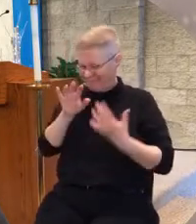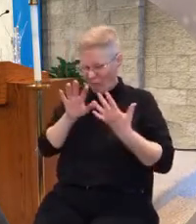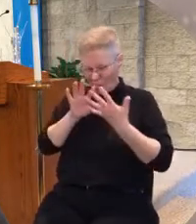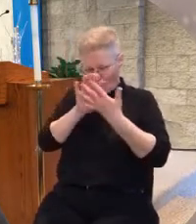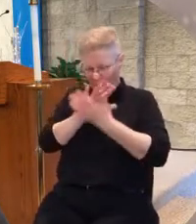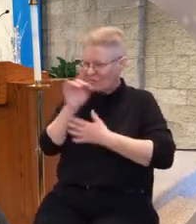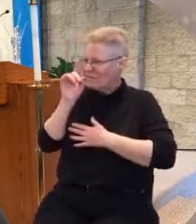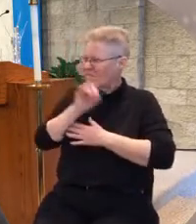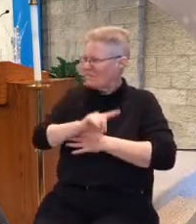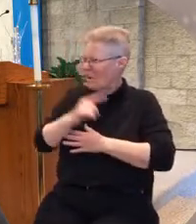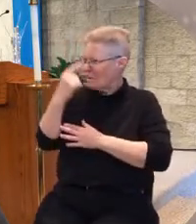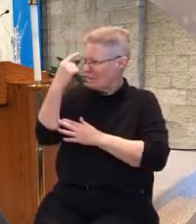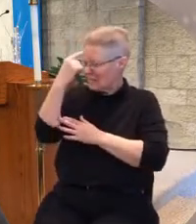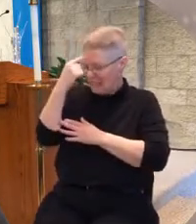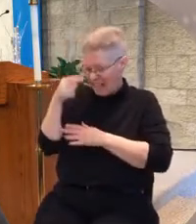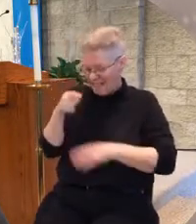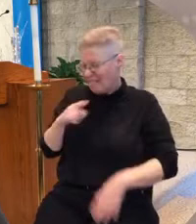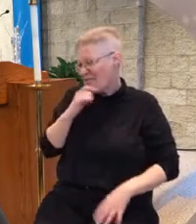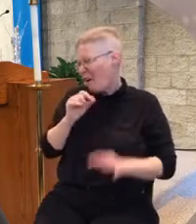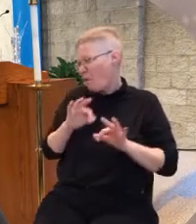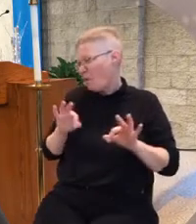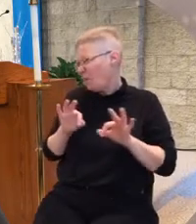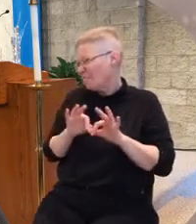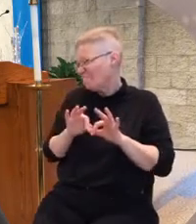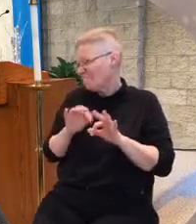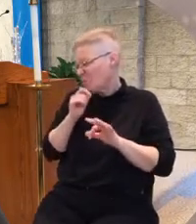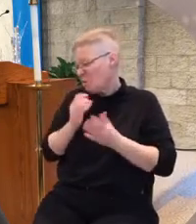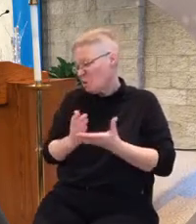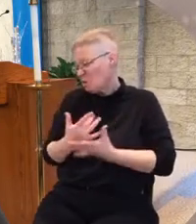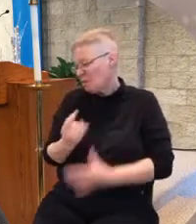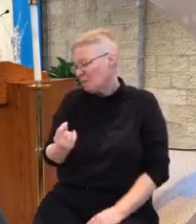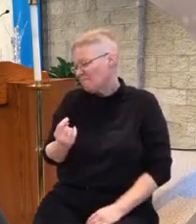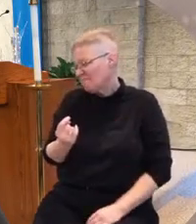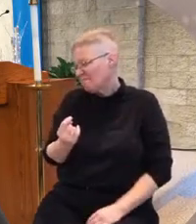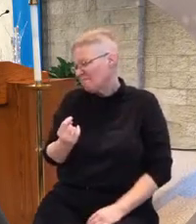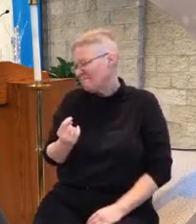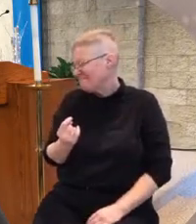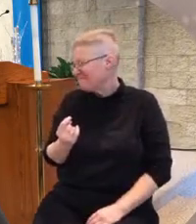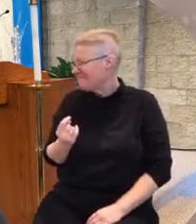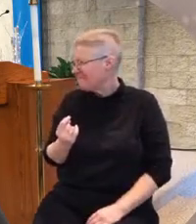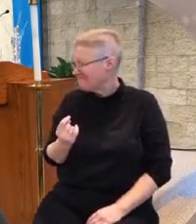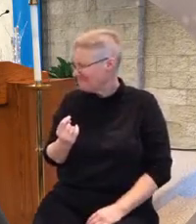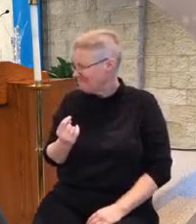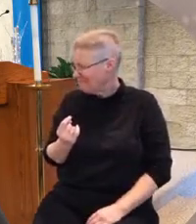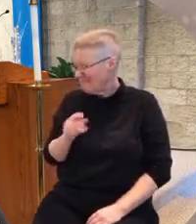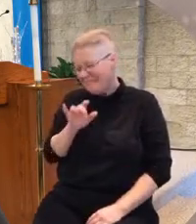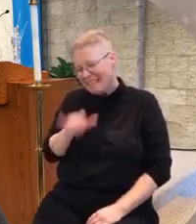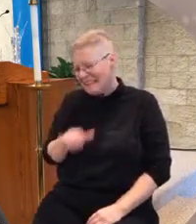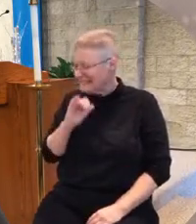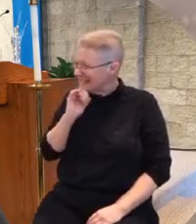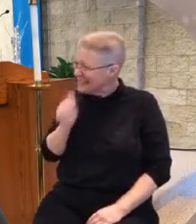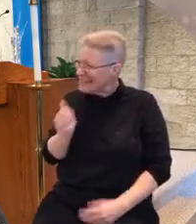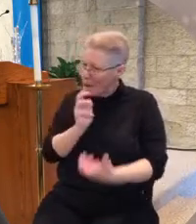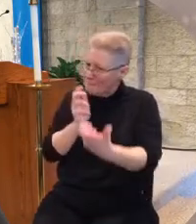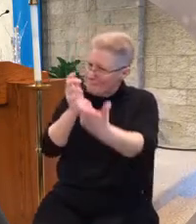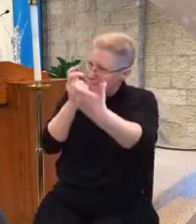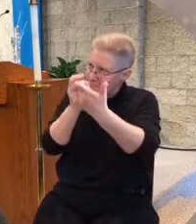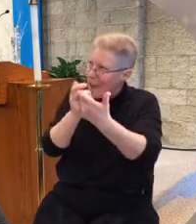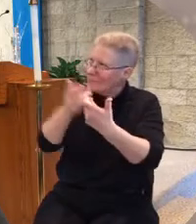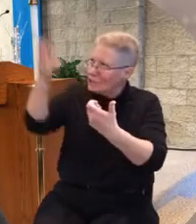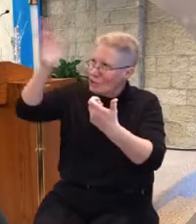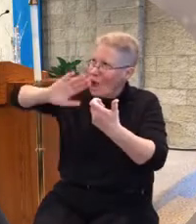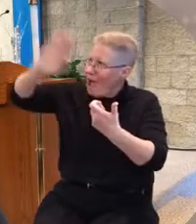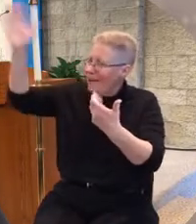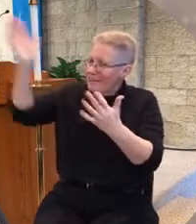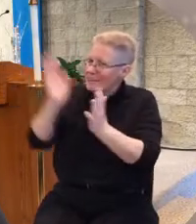enough, not worthy, and undeserving. And it's not a vibrational match with the glory of God that is within you, that is nearer than your hands